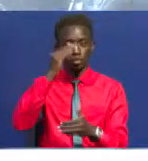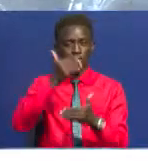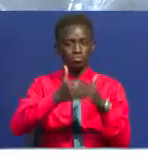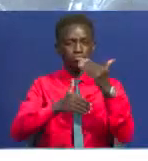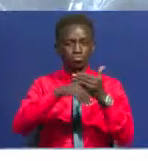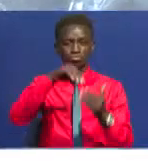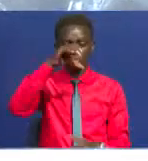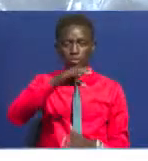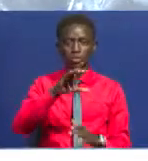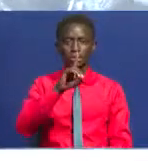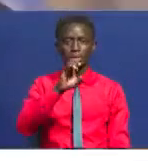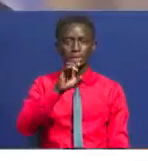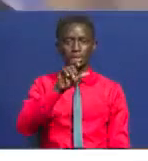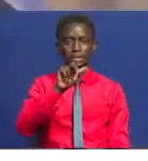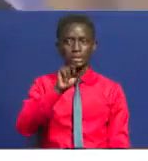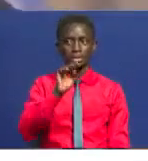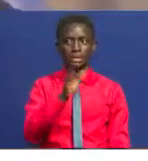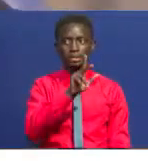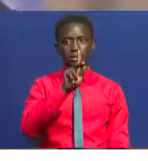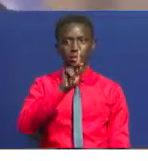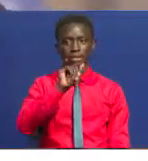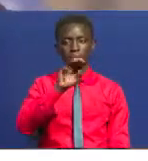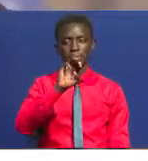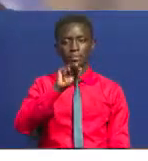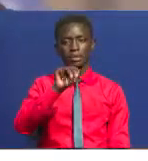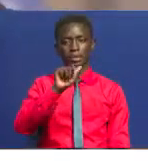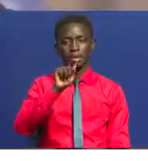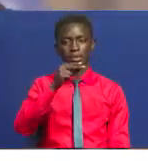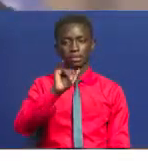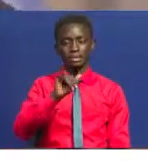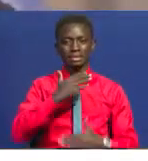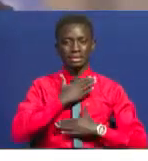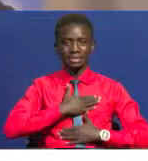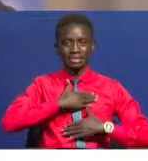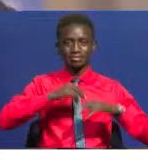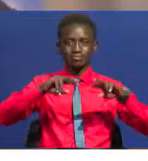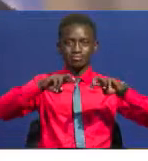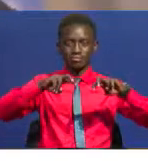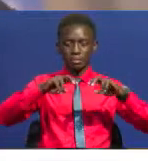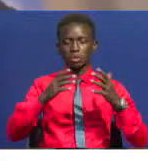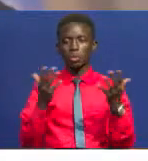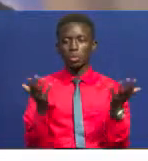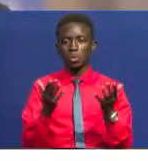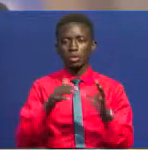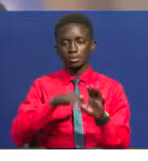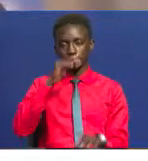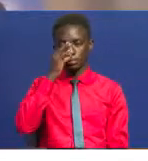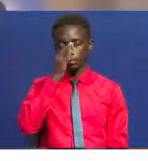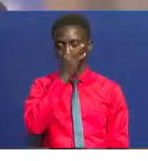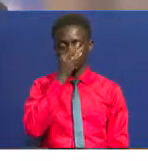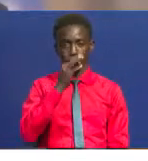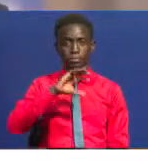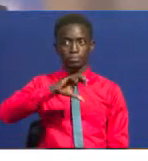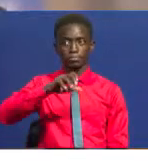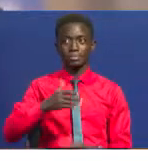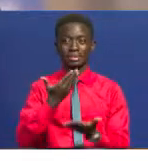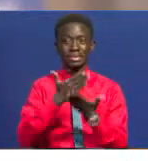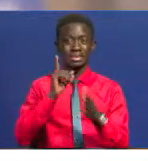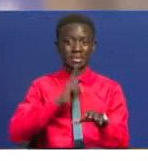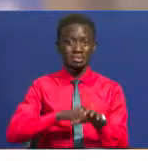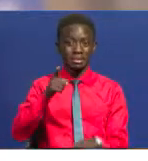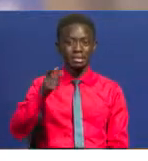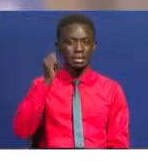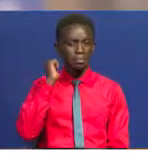and Technology Park in Nyeri County. Technology are extremely complicated, sometimes extremely expensive, and they